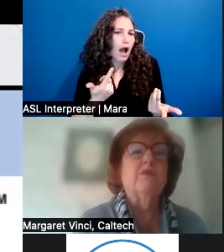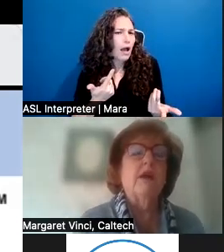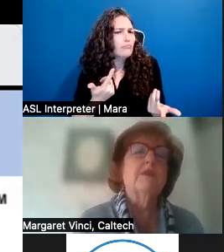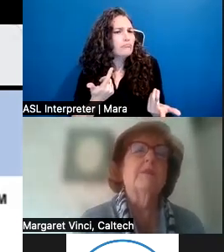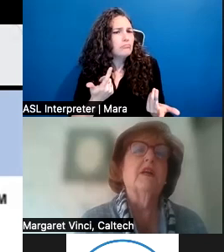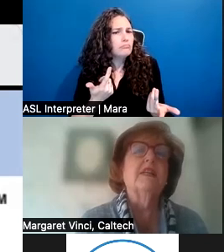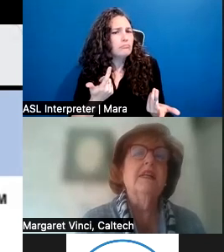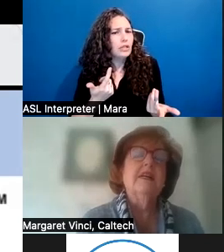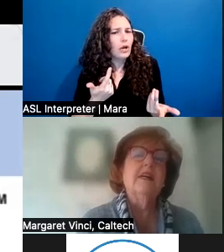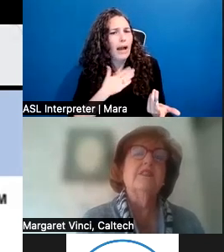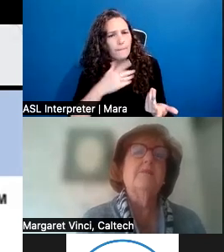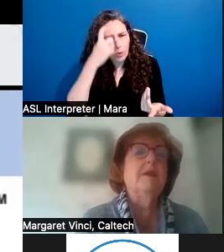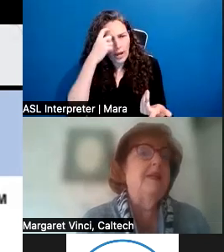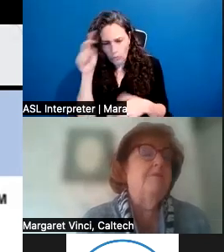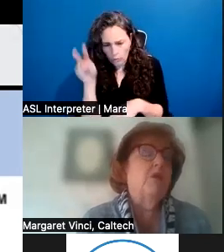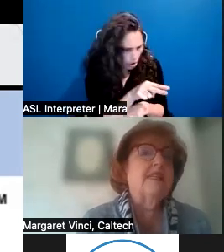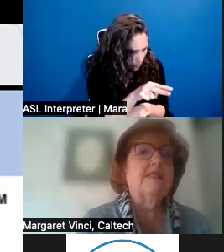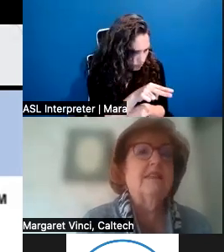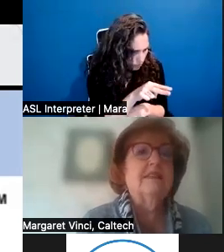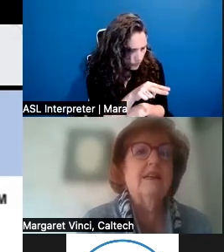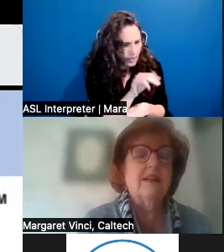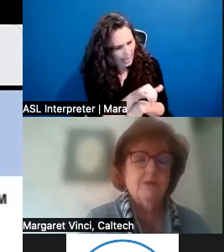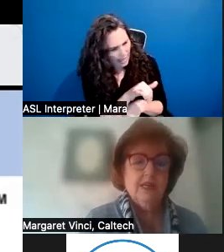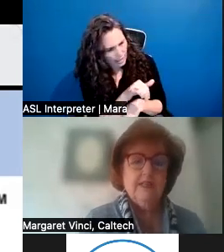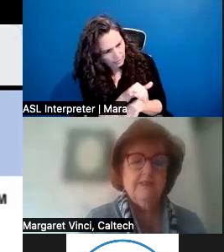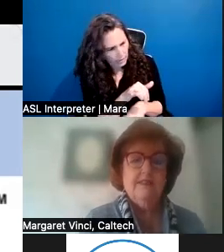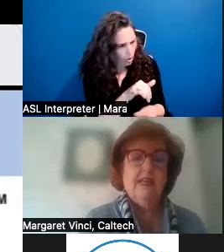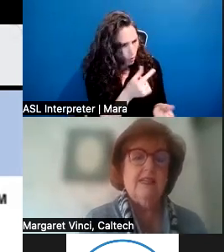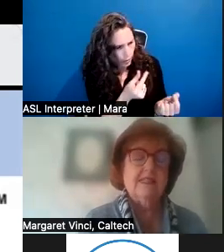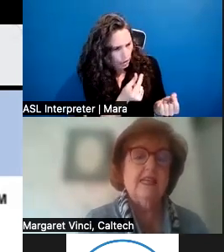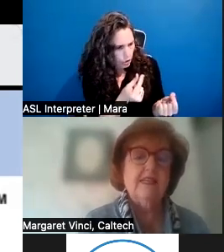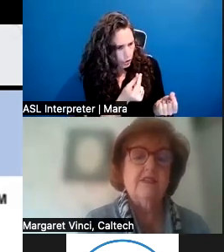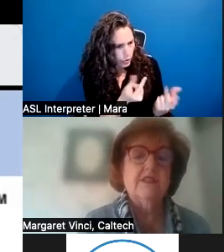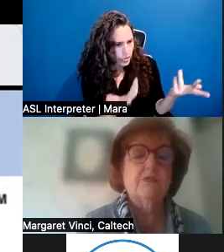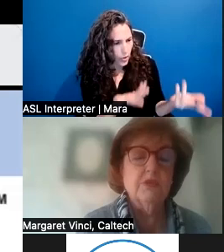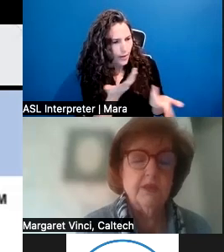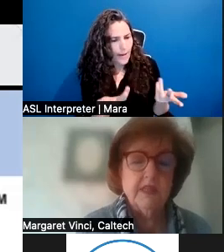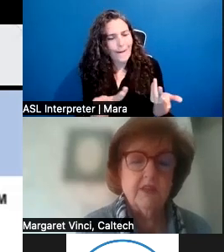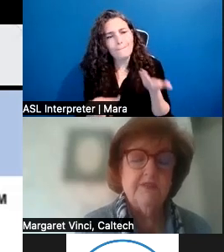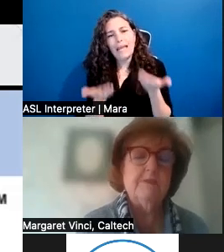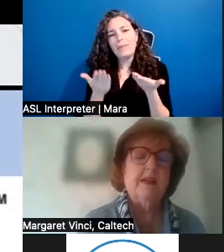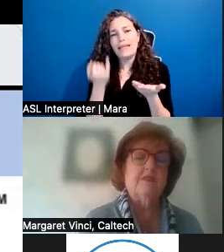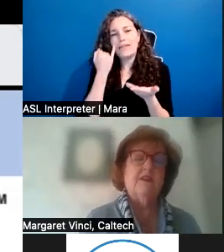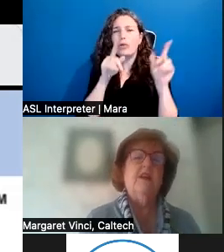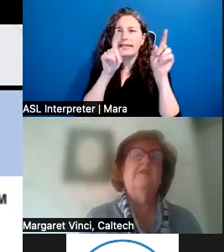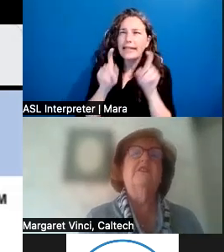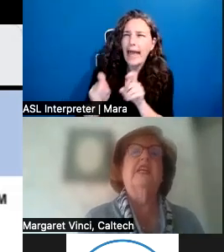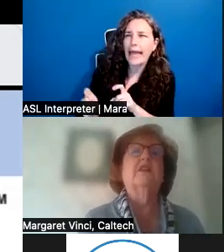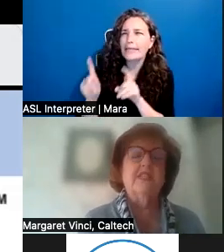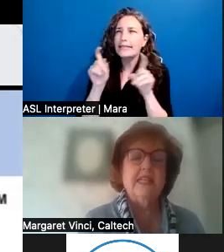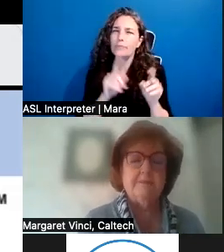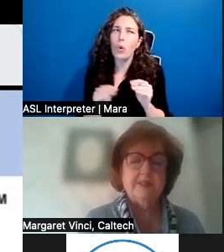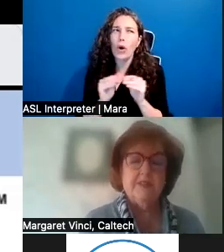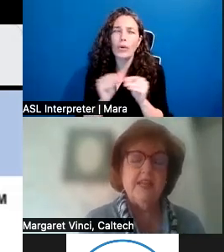first before I respond. So maybe more testing would alleviate that anxiety. So this is really, really good feedback for the